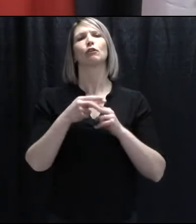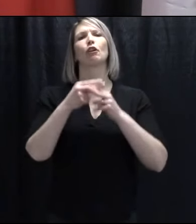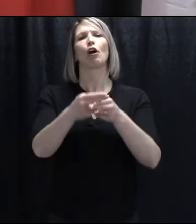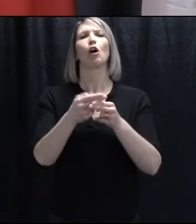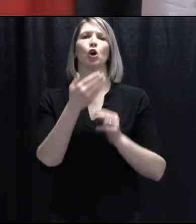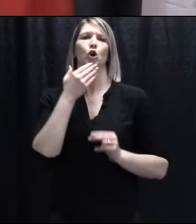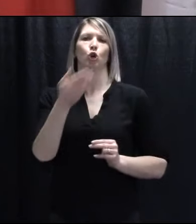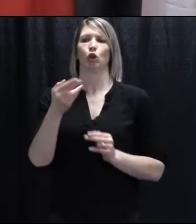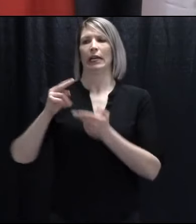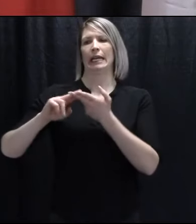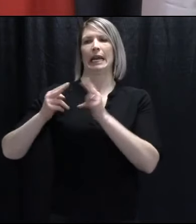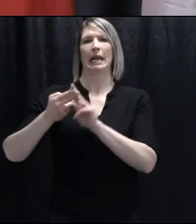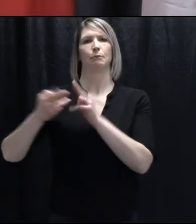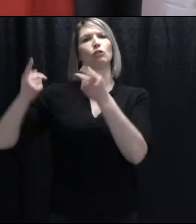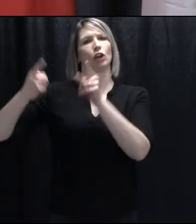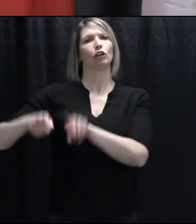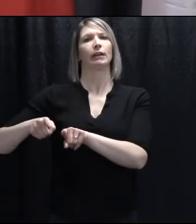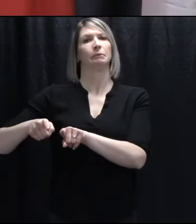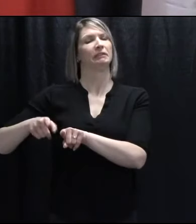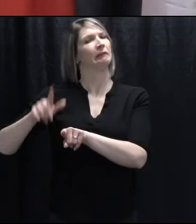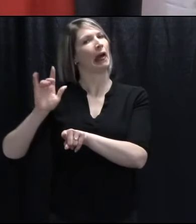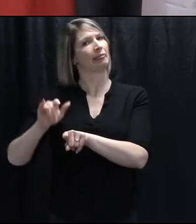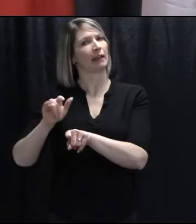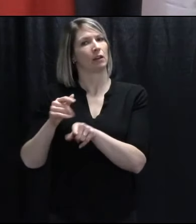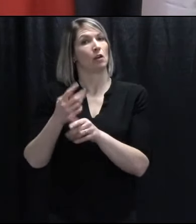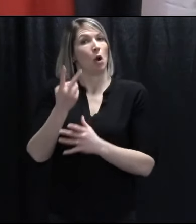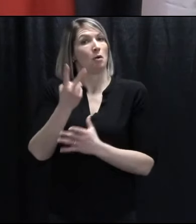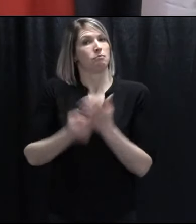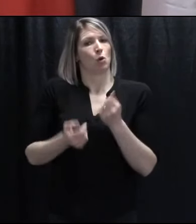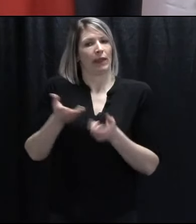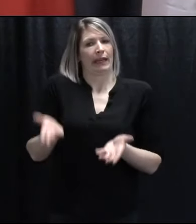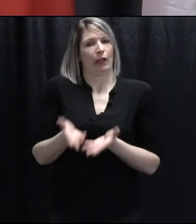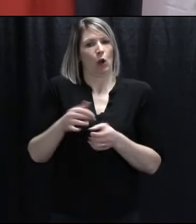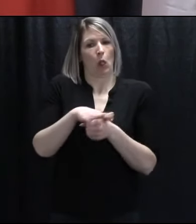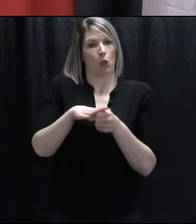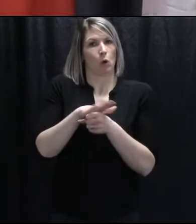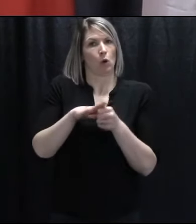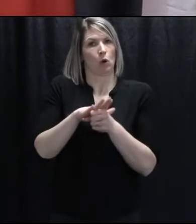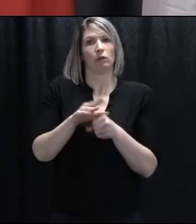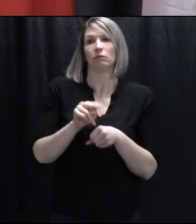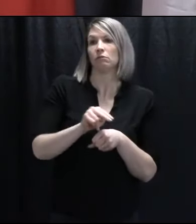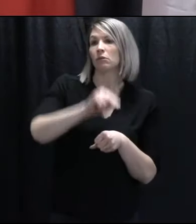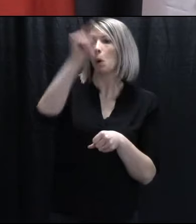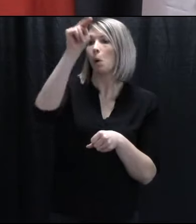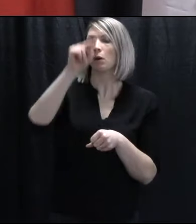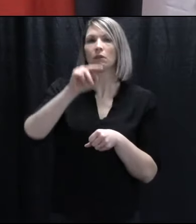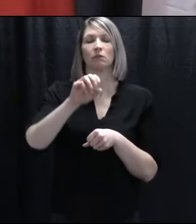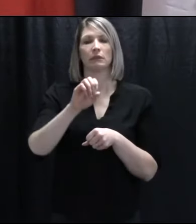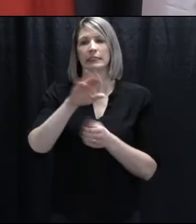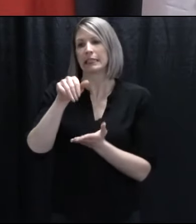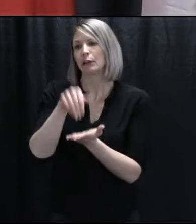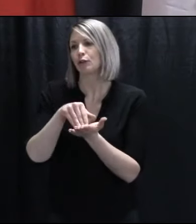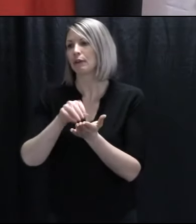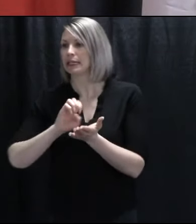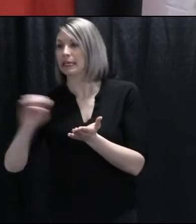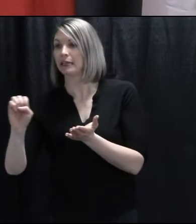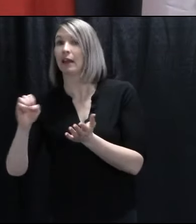of cooperation from regional health authorities, as the minister just said, but also amongst provinces as